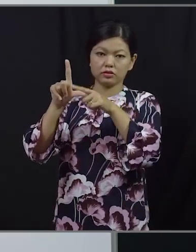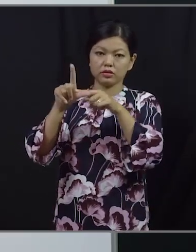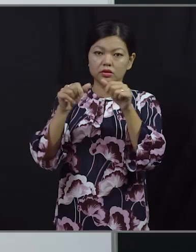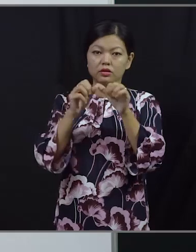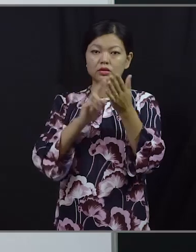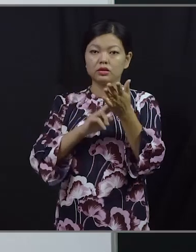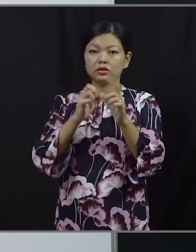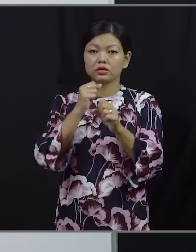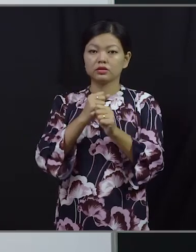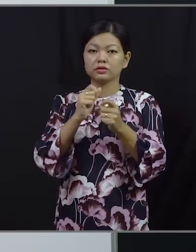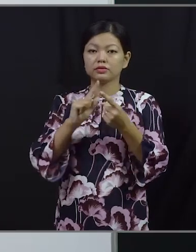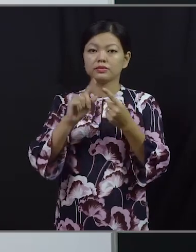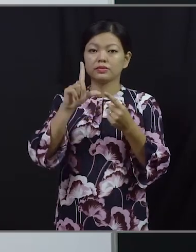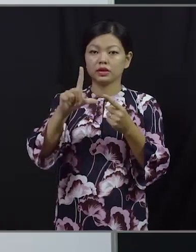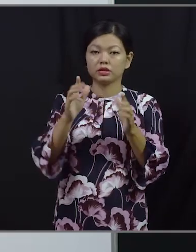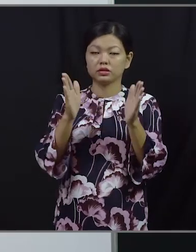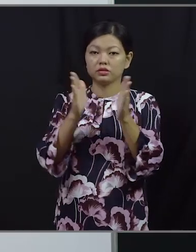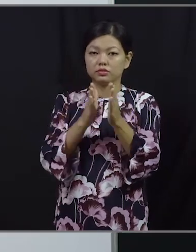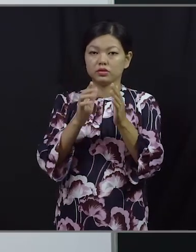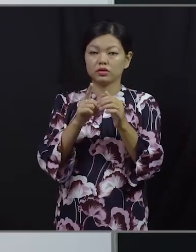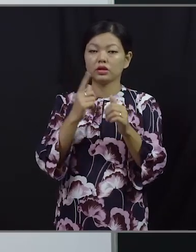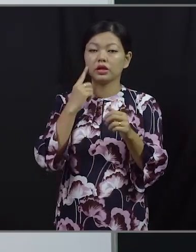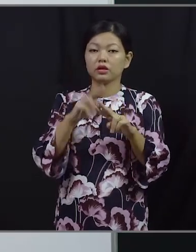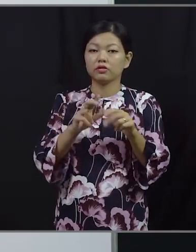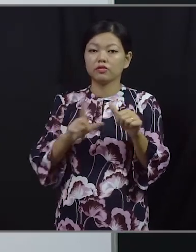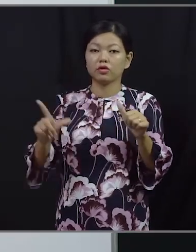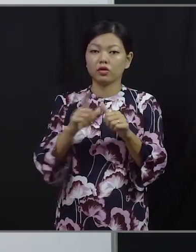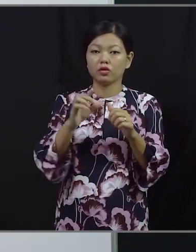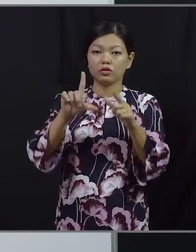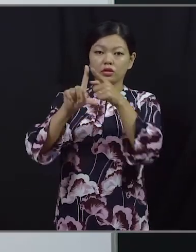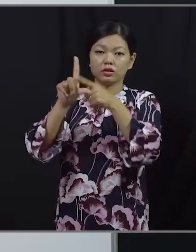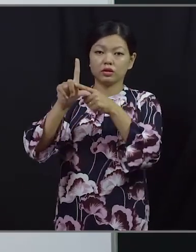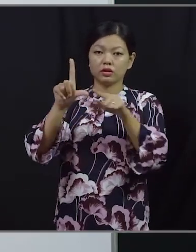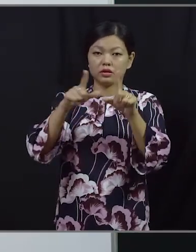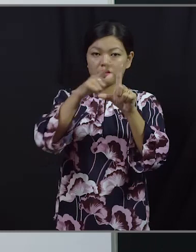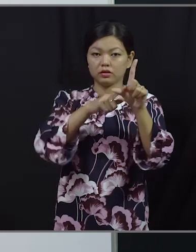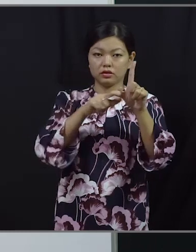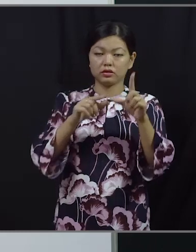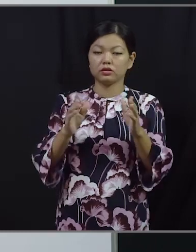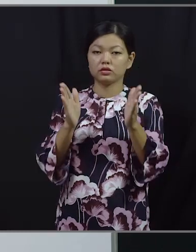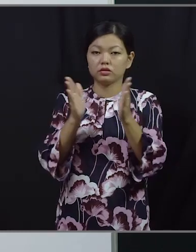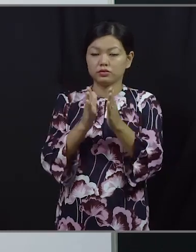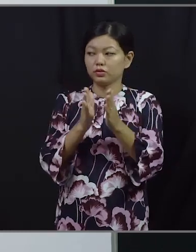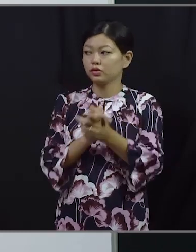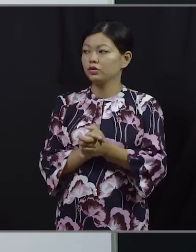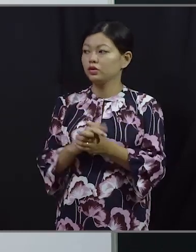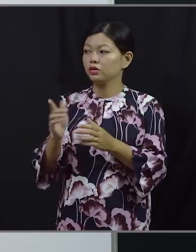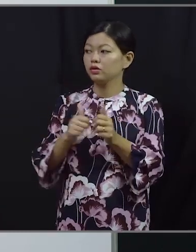we can assume sin dm minus a divided by 2 is approximately equal